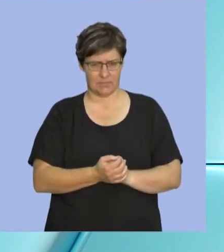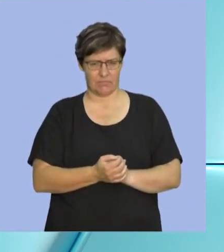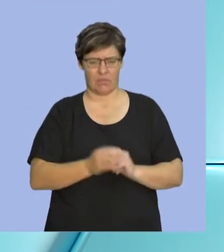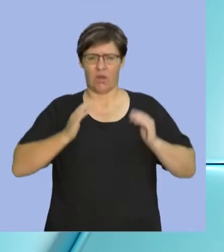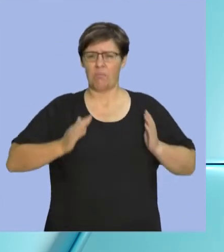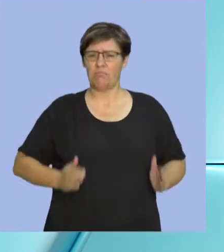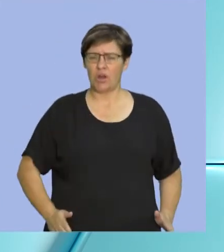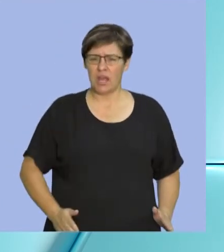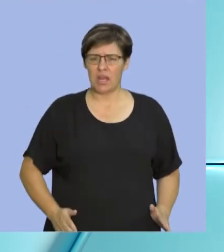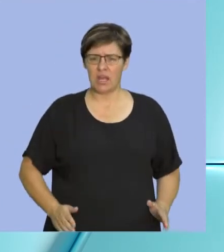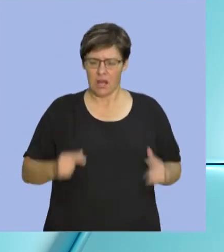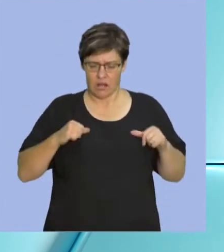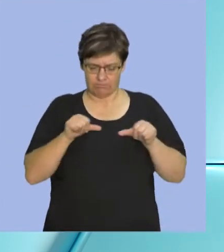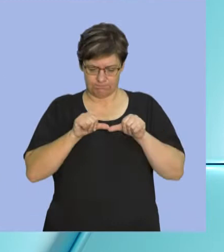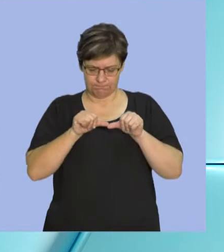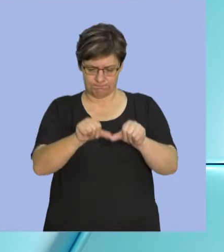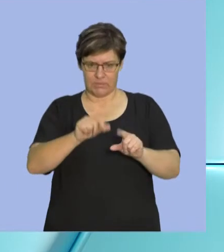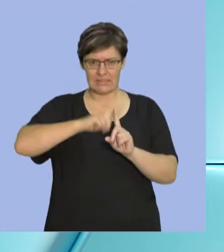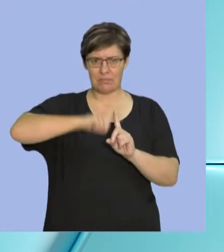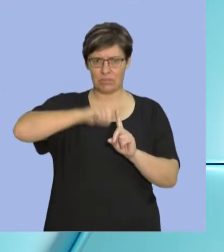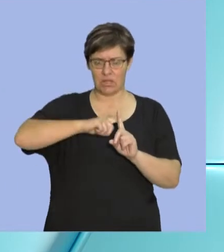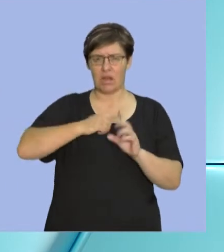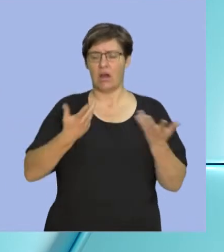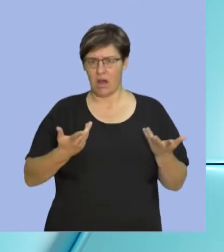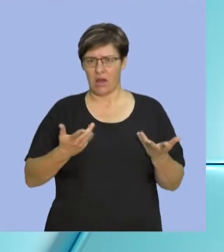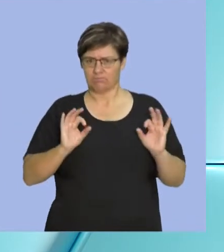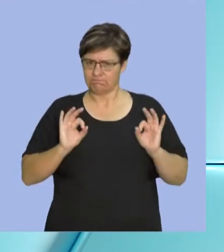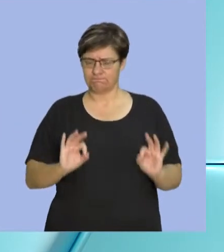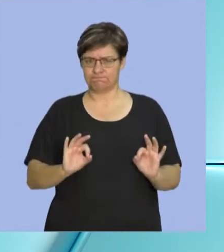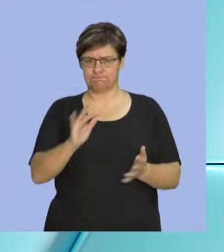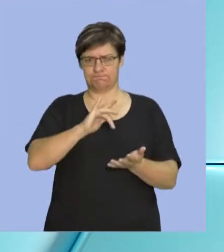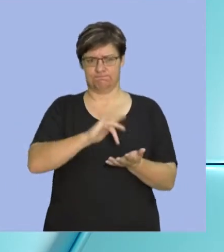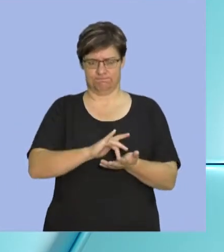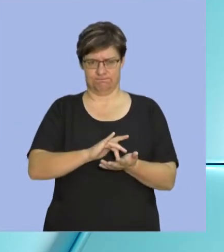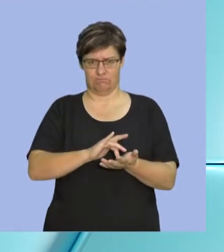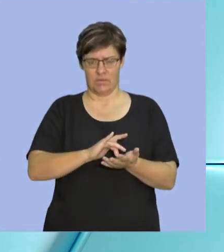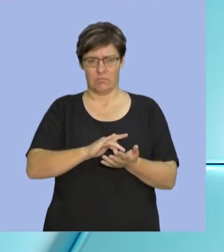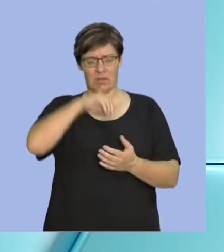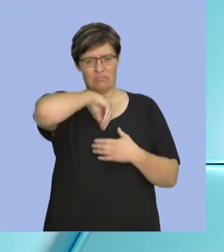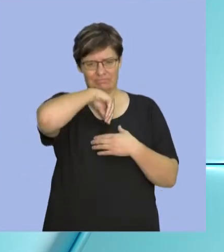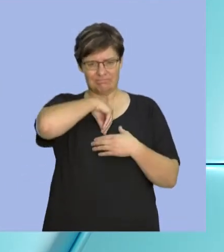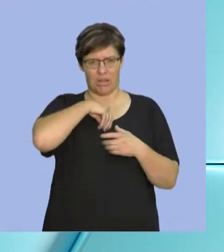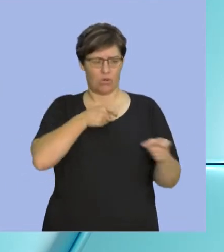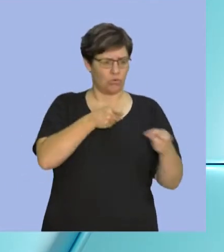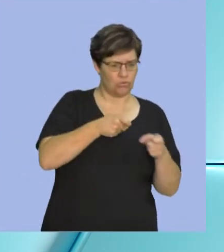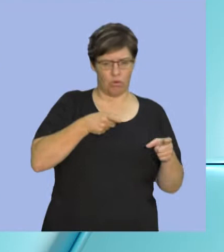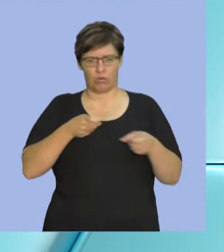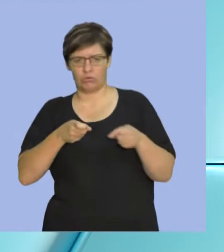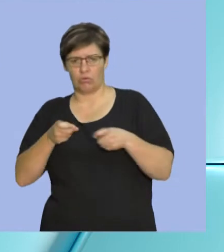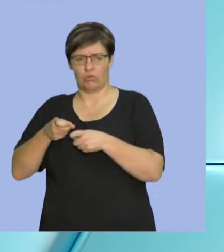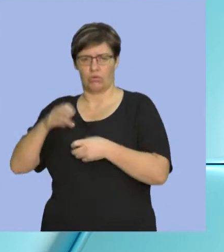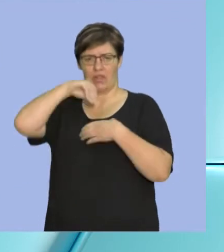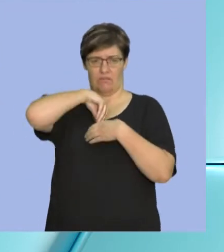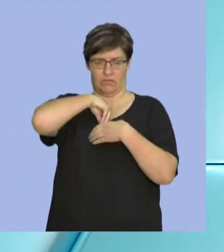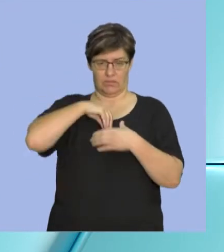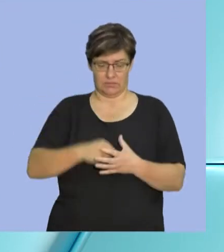out homeostasis in terms of as a concept of maintaining a sense of control over various activities in the body.